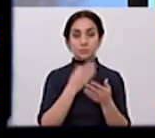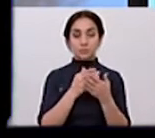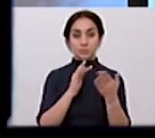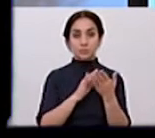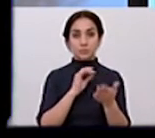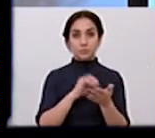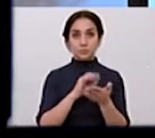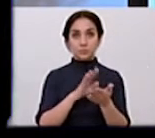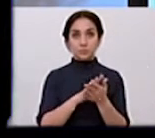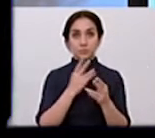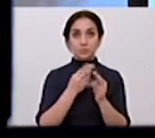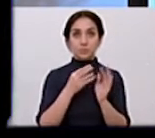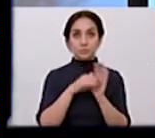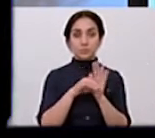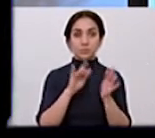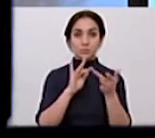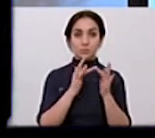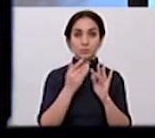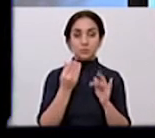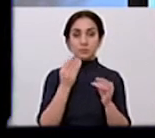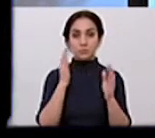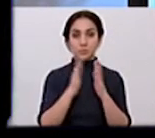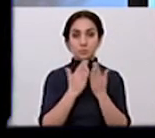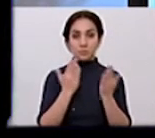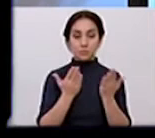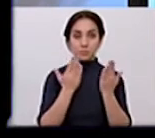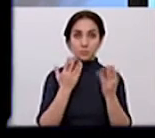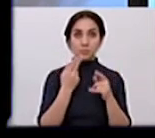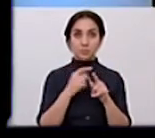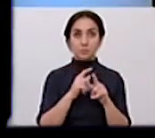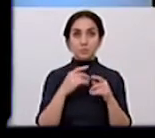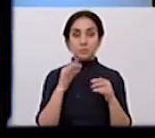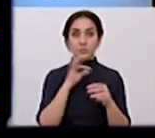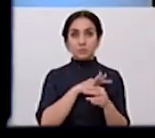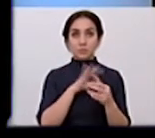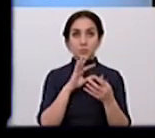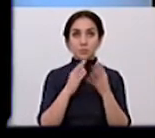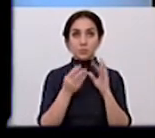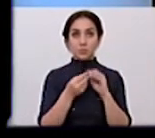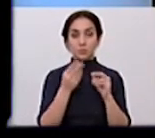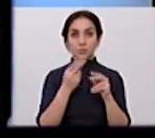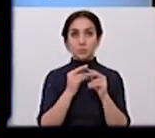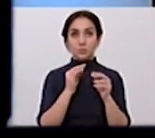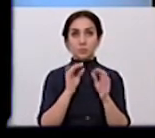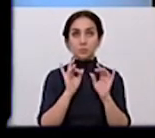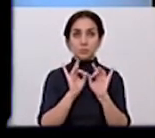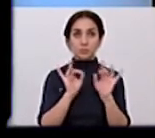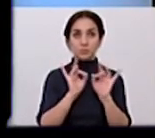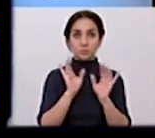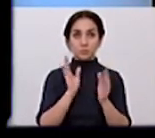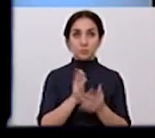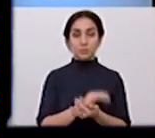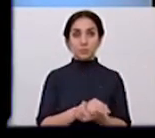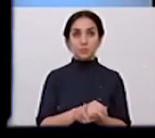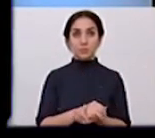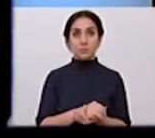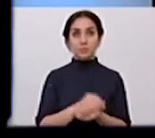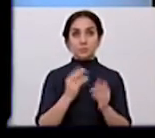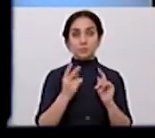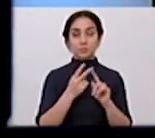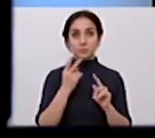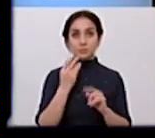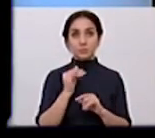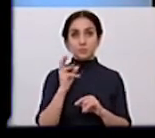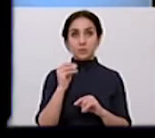yozib olamiz. Qo'shimcha internet, qo'shimcha adabiyotlardan foydalangan holatda, demak, keng yoritib daftarimizga yozib boramiz. Ikkinchi